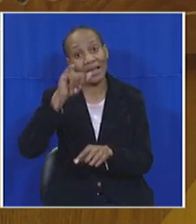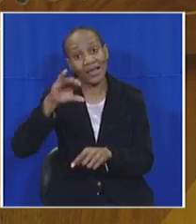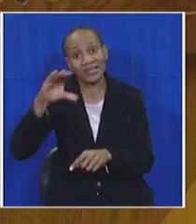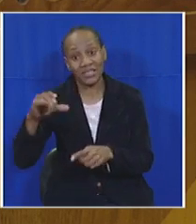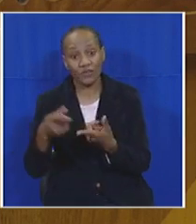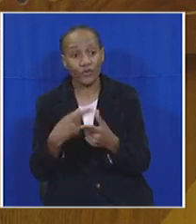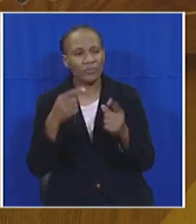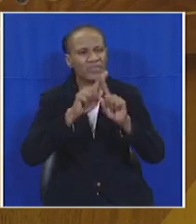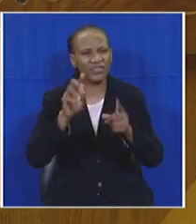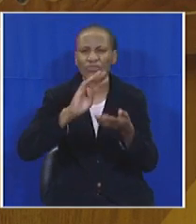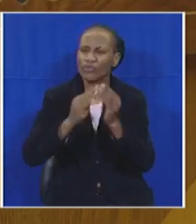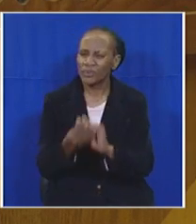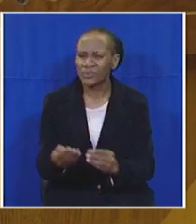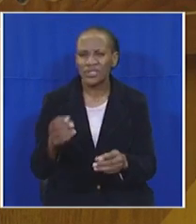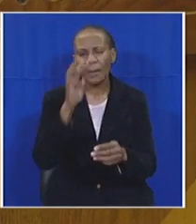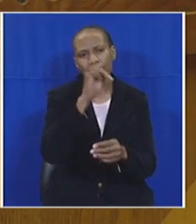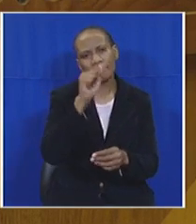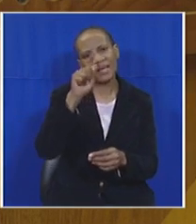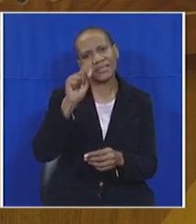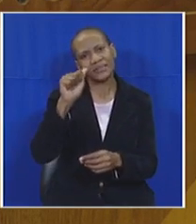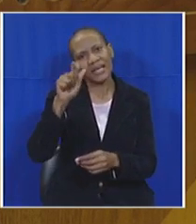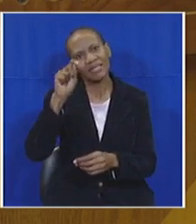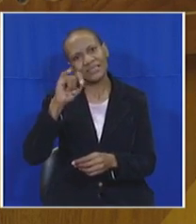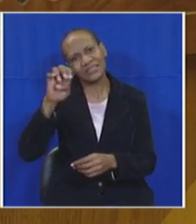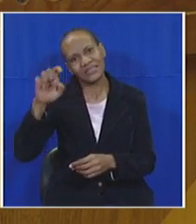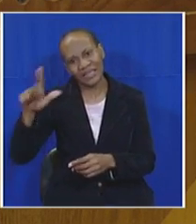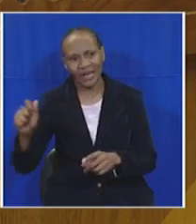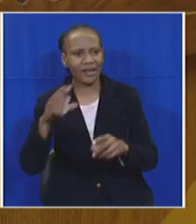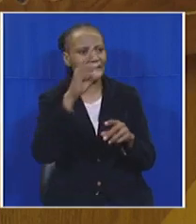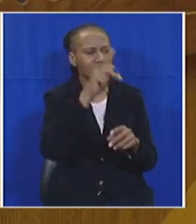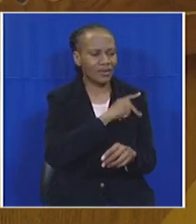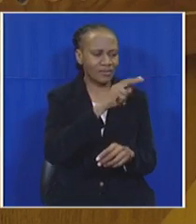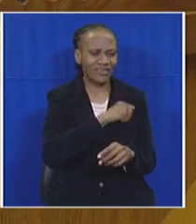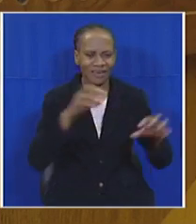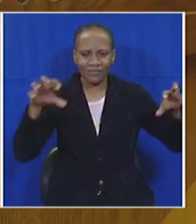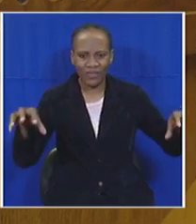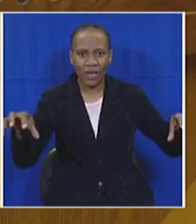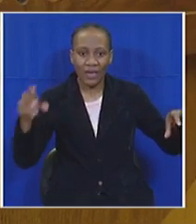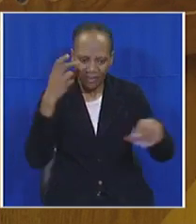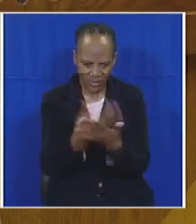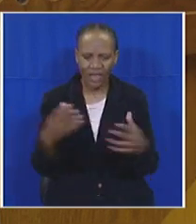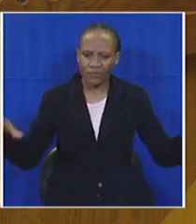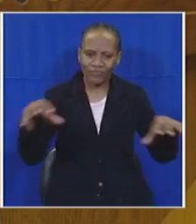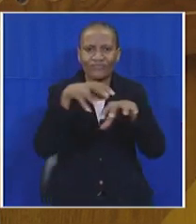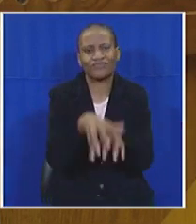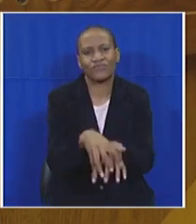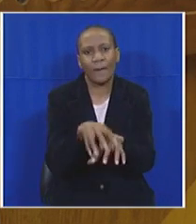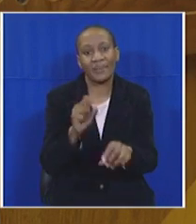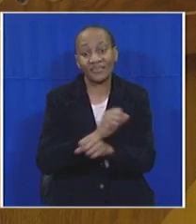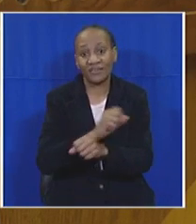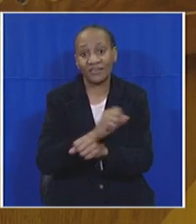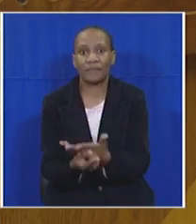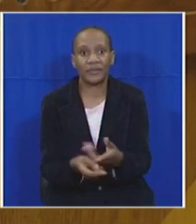Matatiel to be reincorporated in KZN simply so that they can hold on to power in Ekurhuleni is